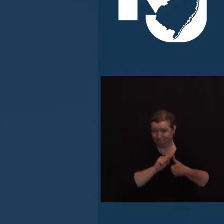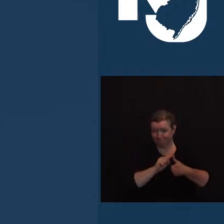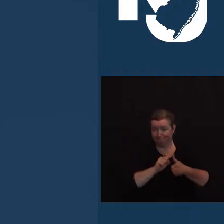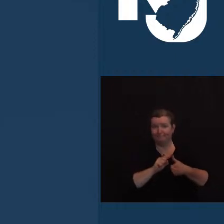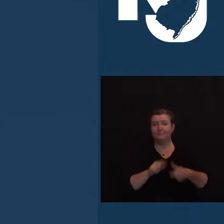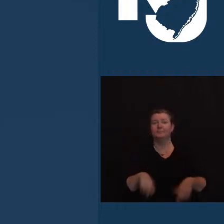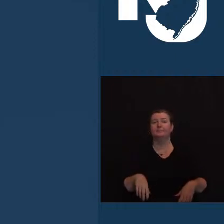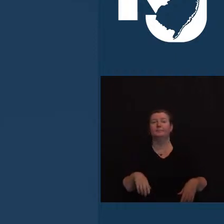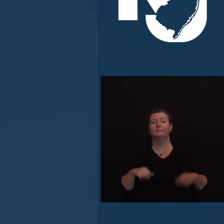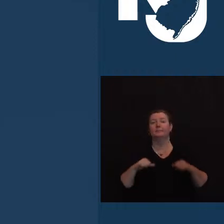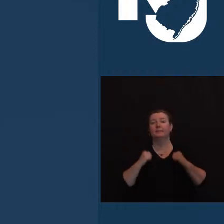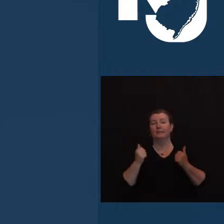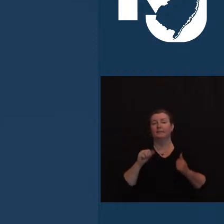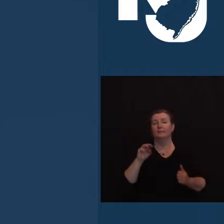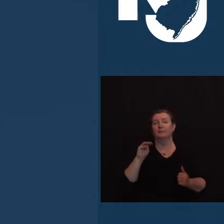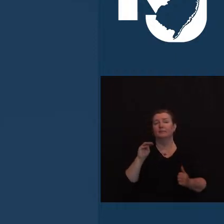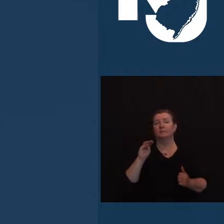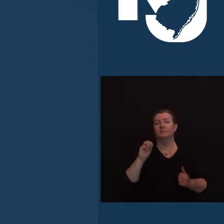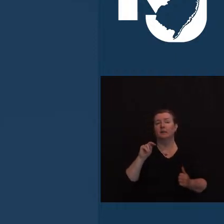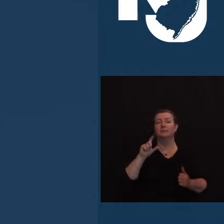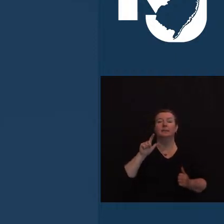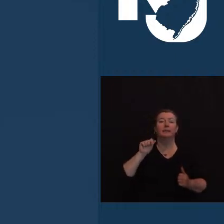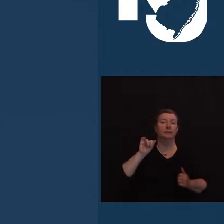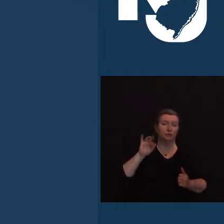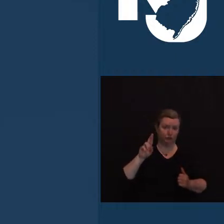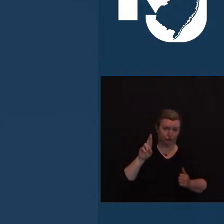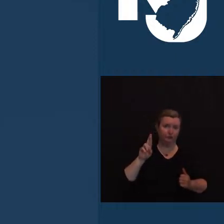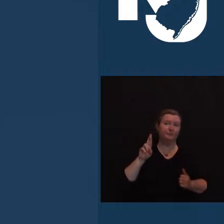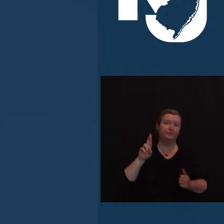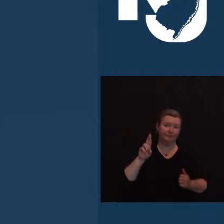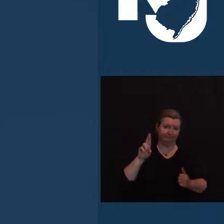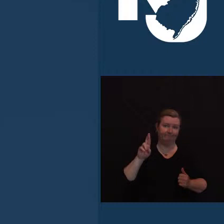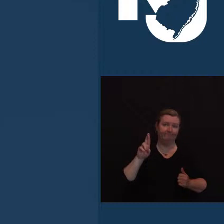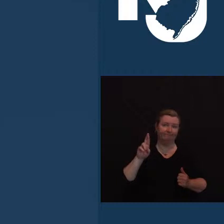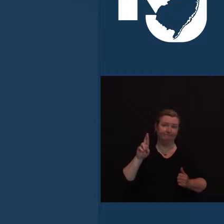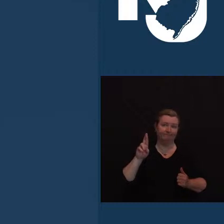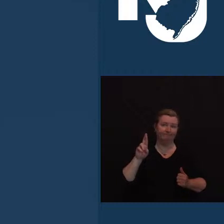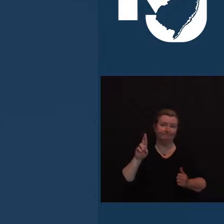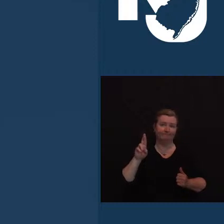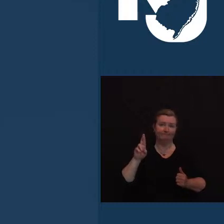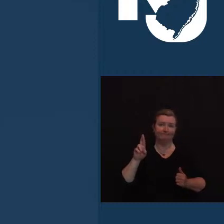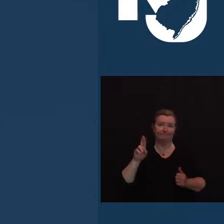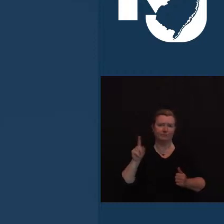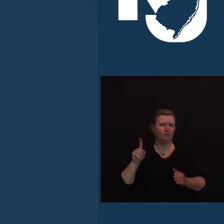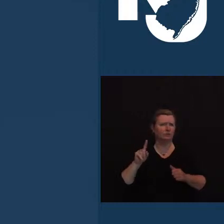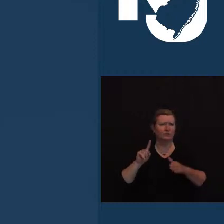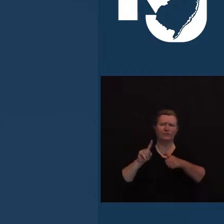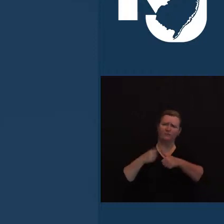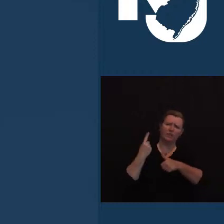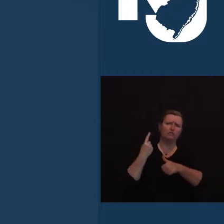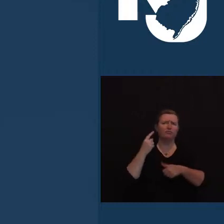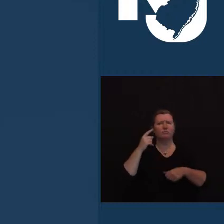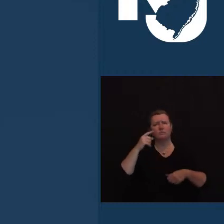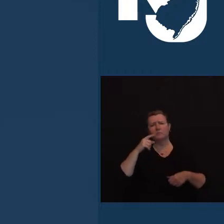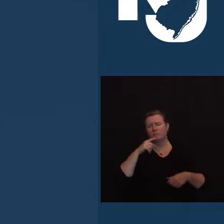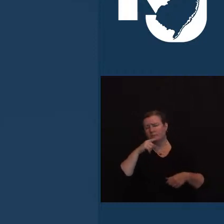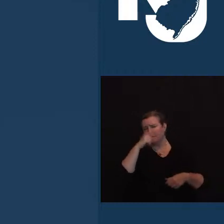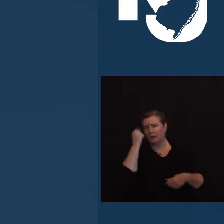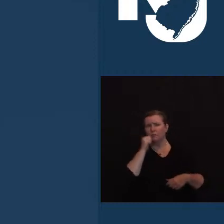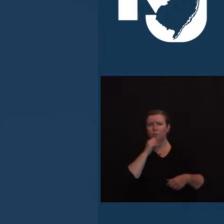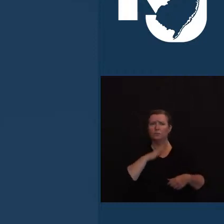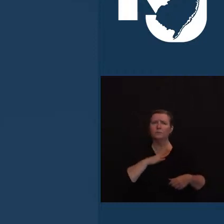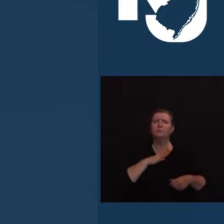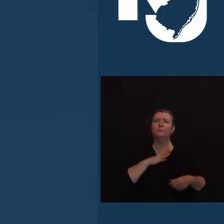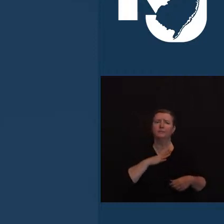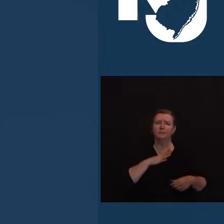Orange. With the support of her late husband, John Thompson, she was one of the first black women in Essex County to own her own beauty